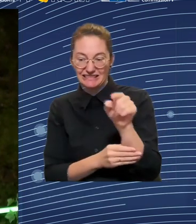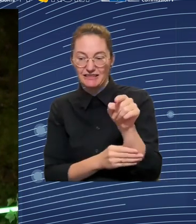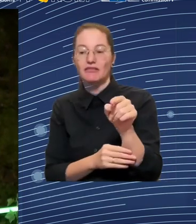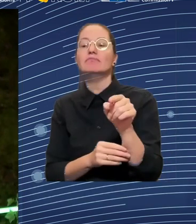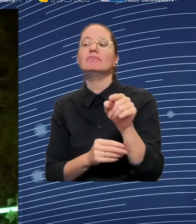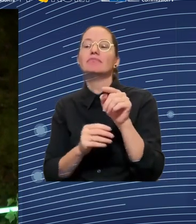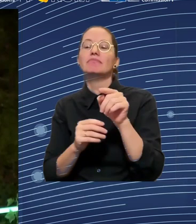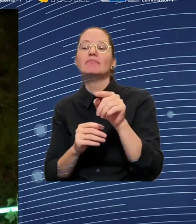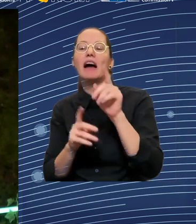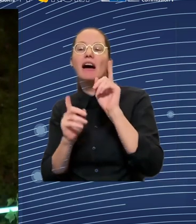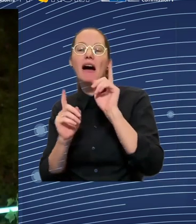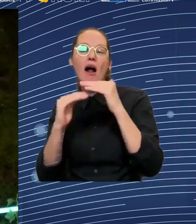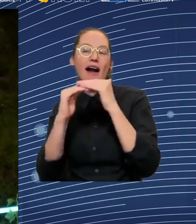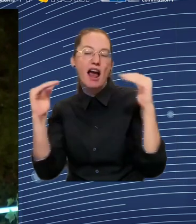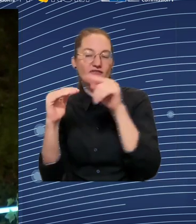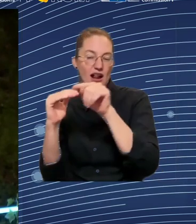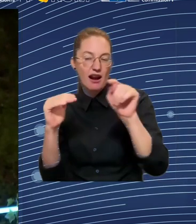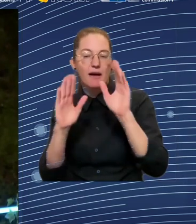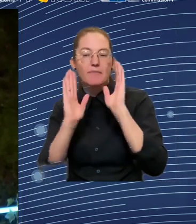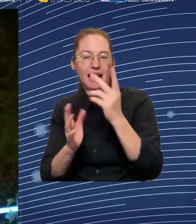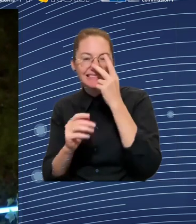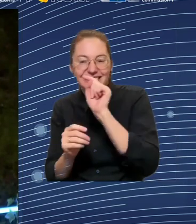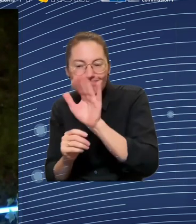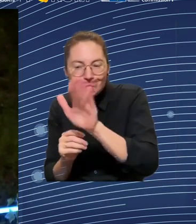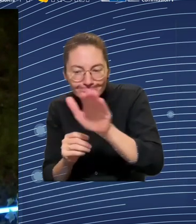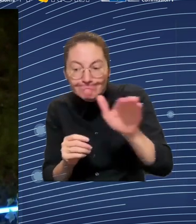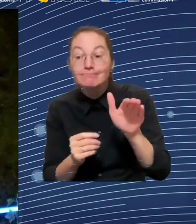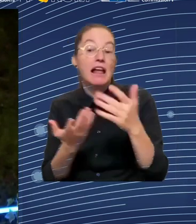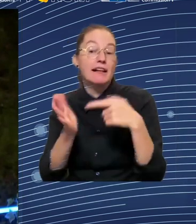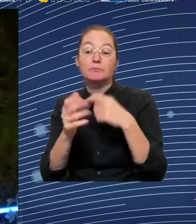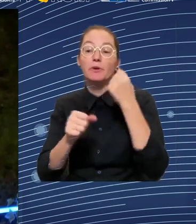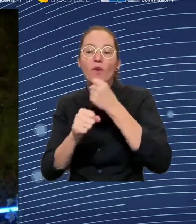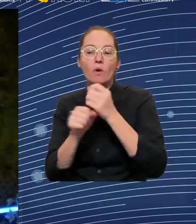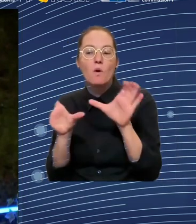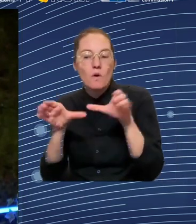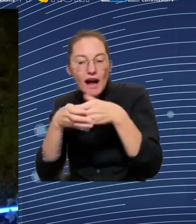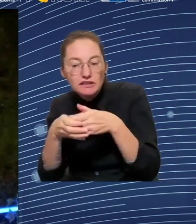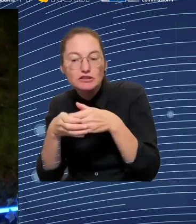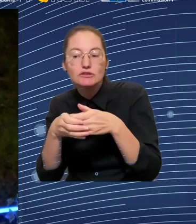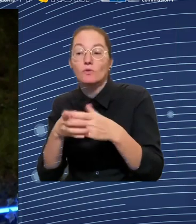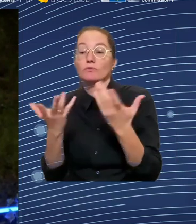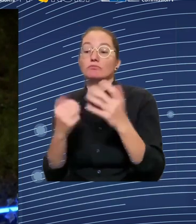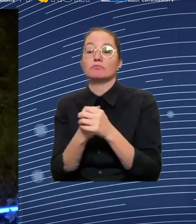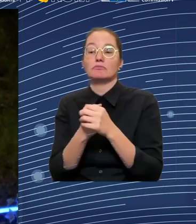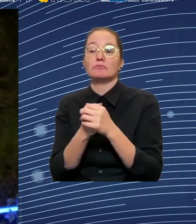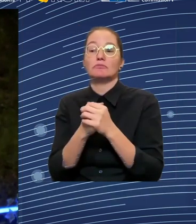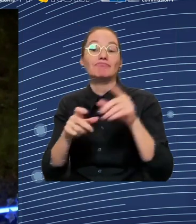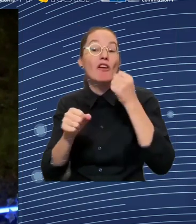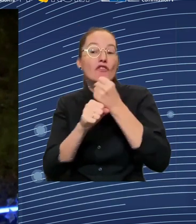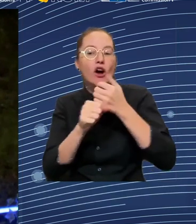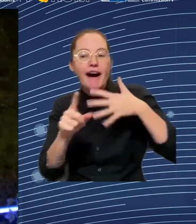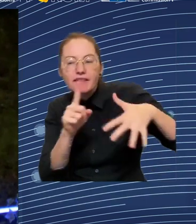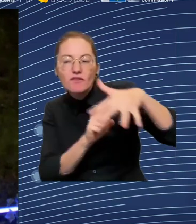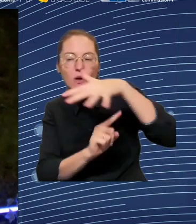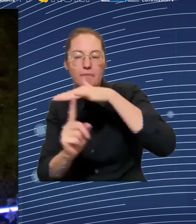to encourage the dialogue at company level, is important to help raise